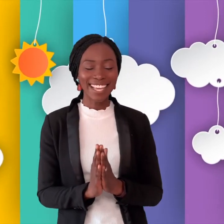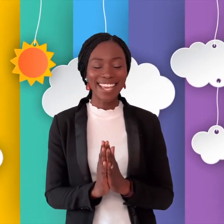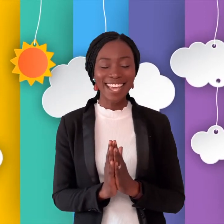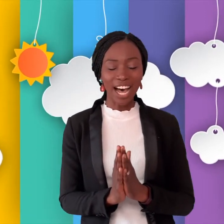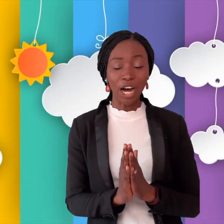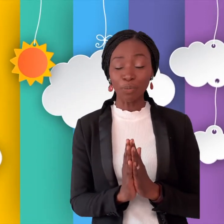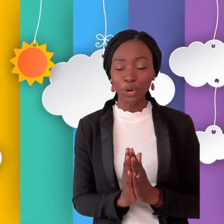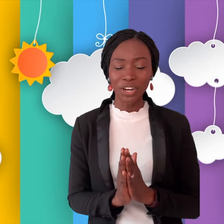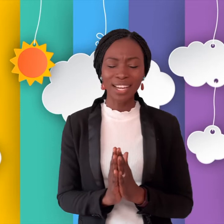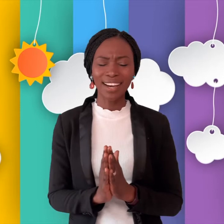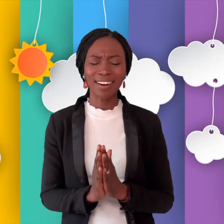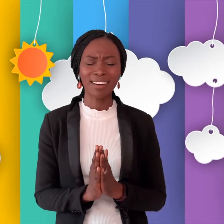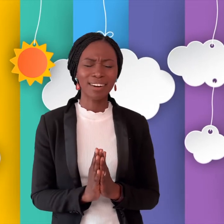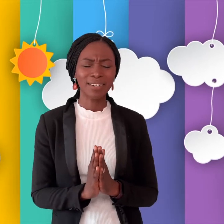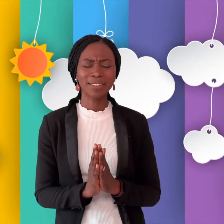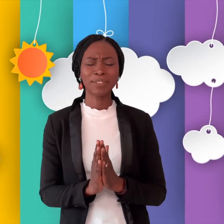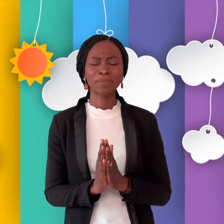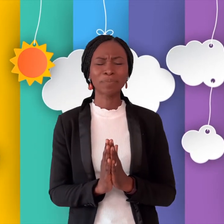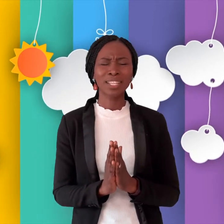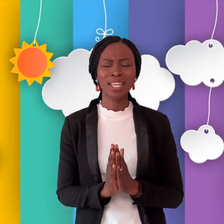let's say our prayer.